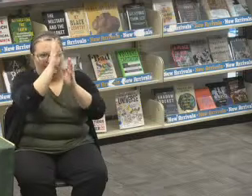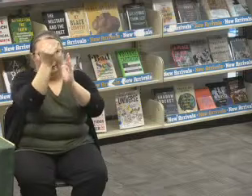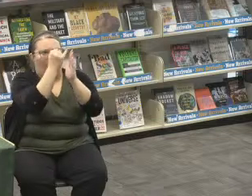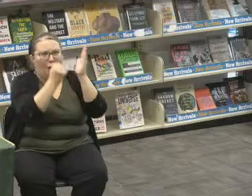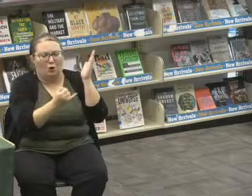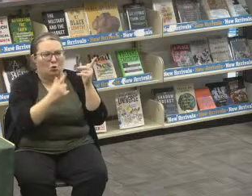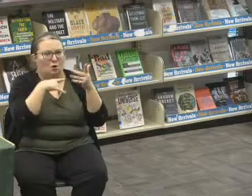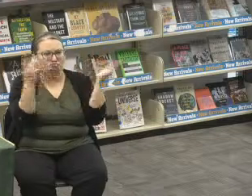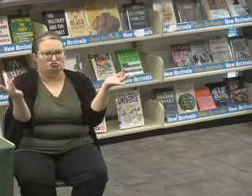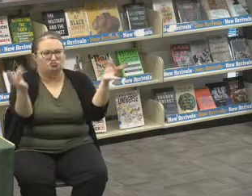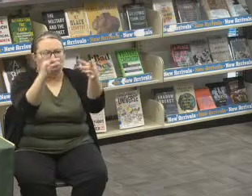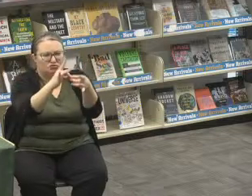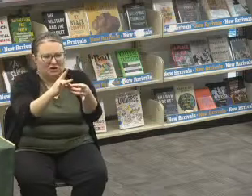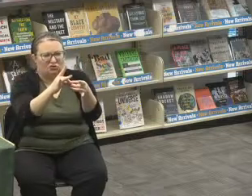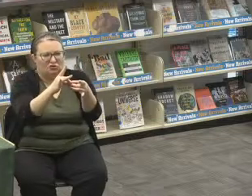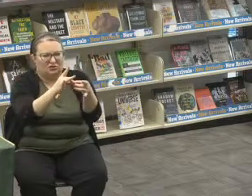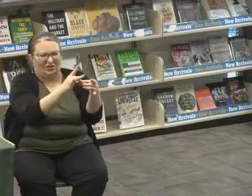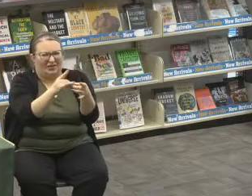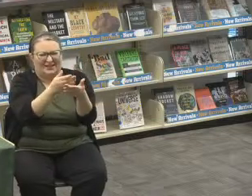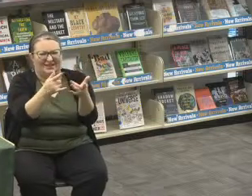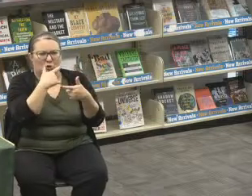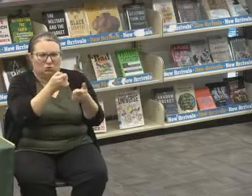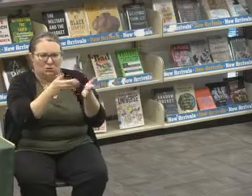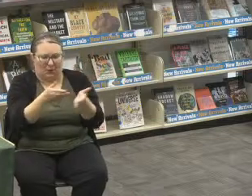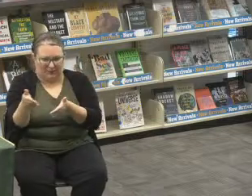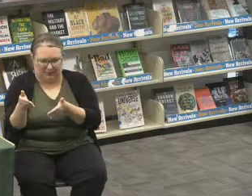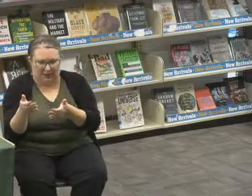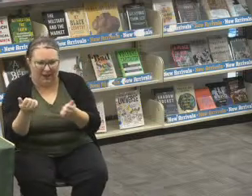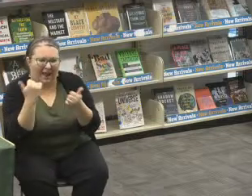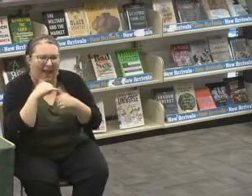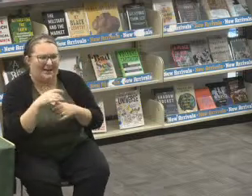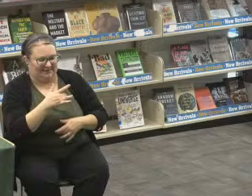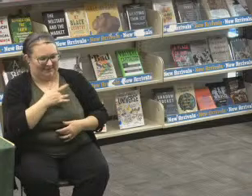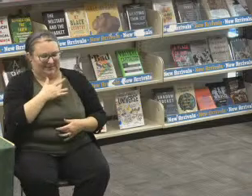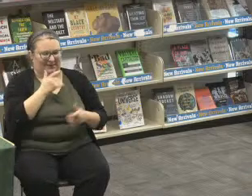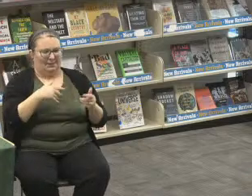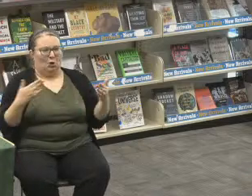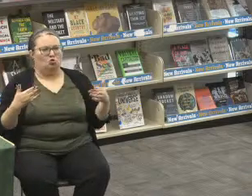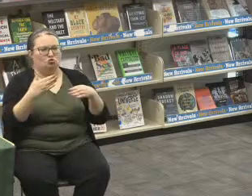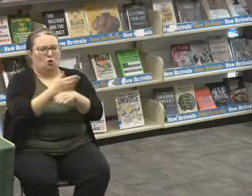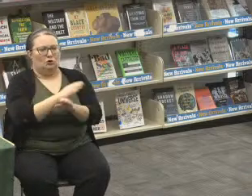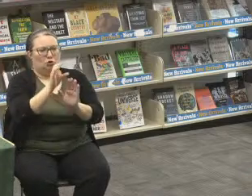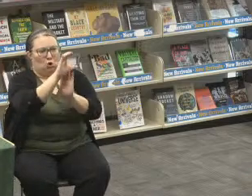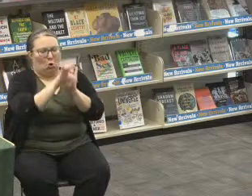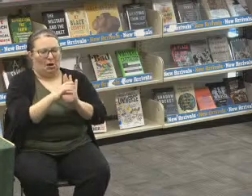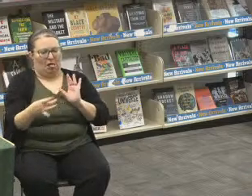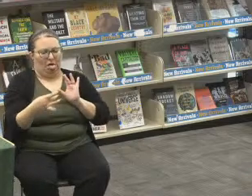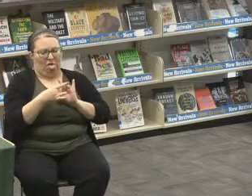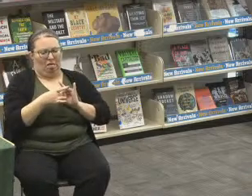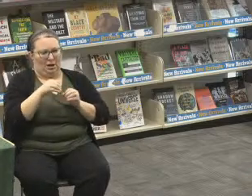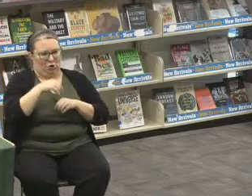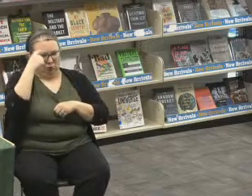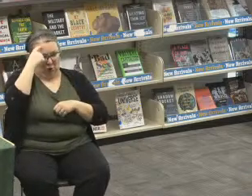bridge things in interesting ways. So it can be any senses that can be kind of cross-coded internally.